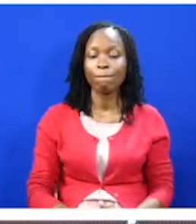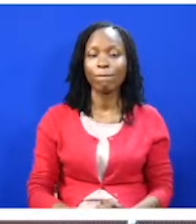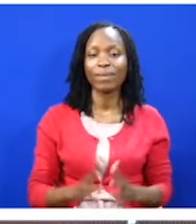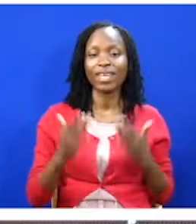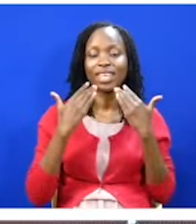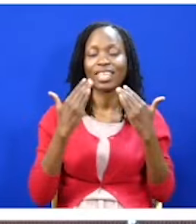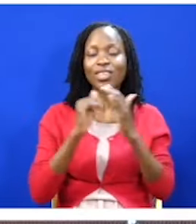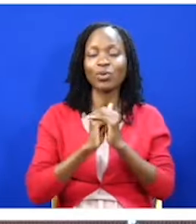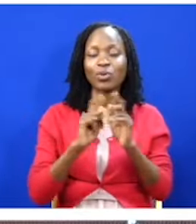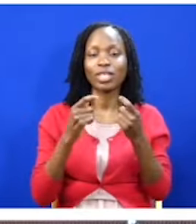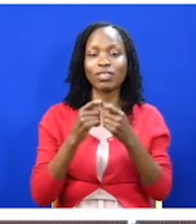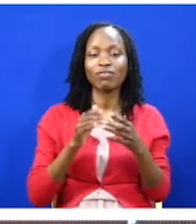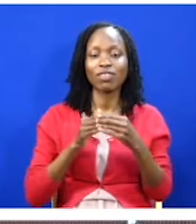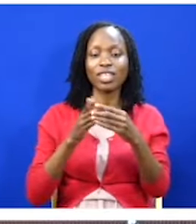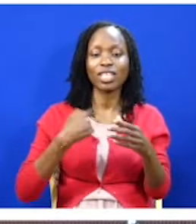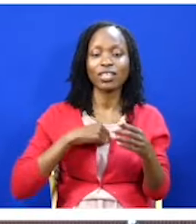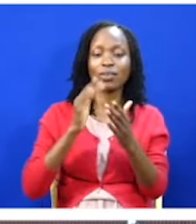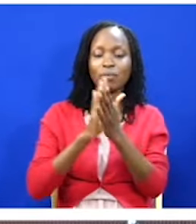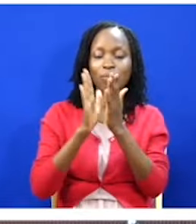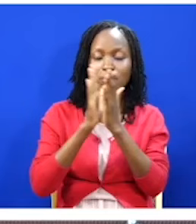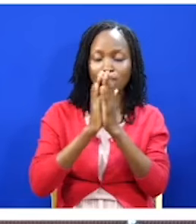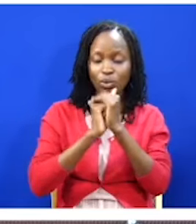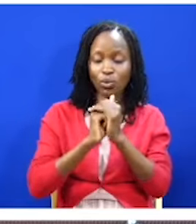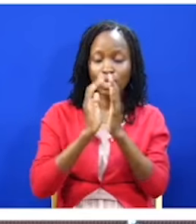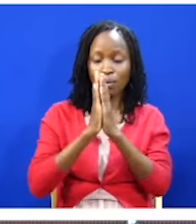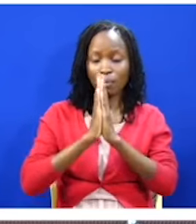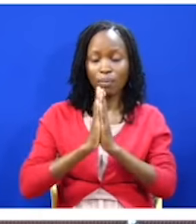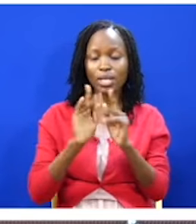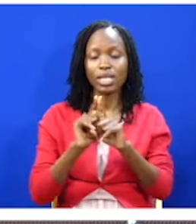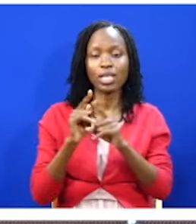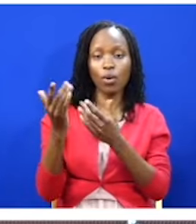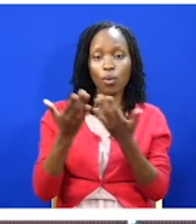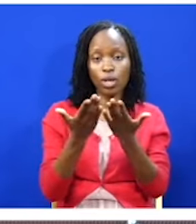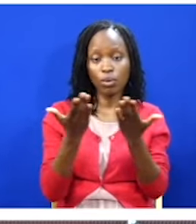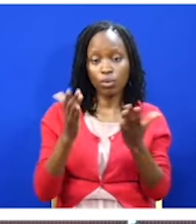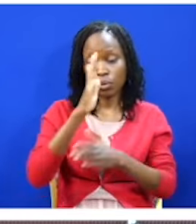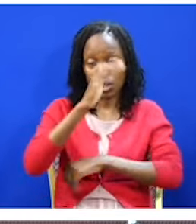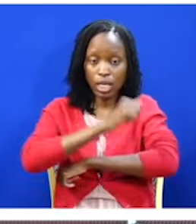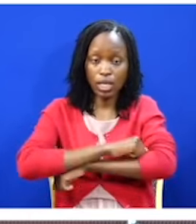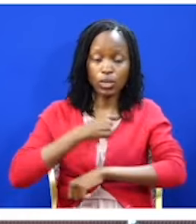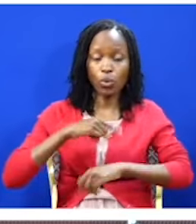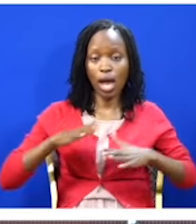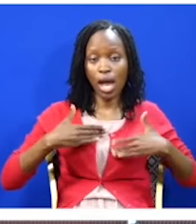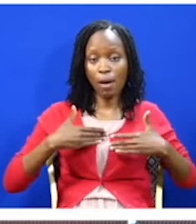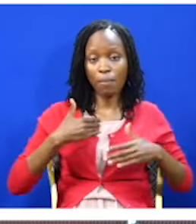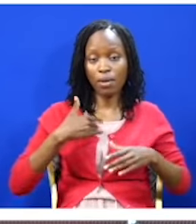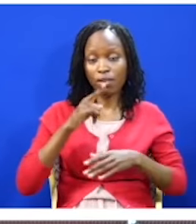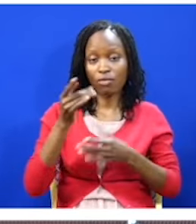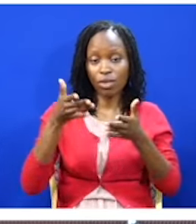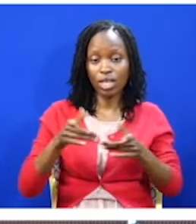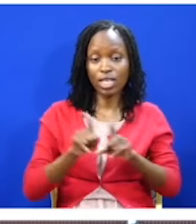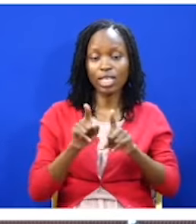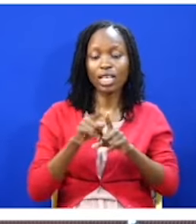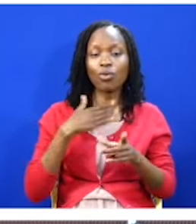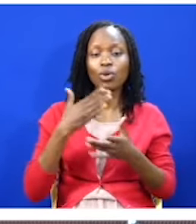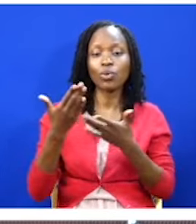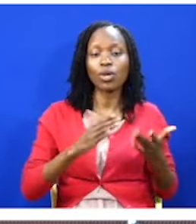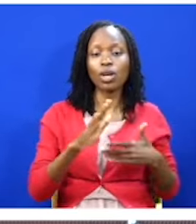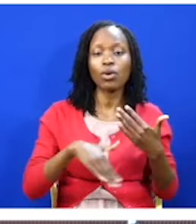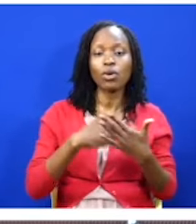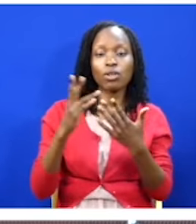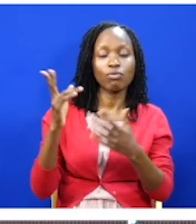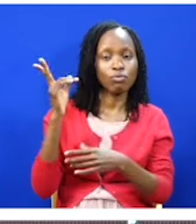Thank you, worship team, for leading us in praise, worship, and prayer. We welcome you to Sunday School, and we're so happy to have you here. We want to welcome all of those